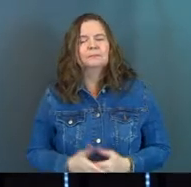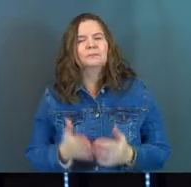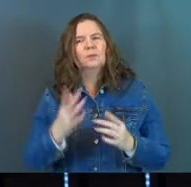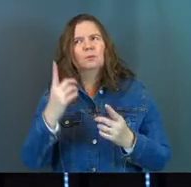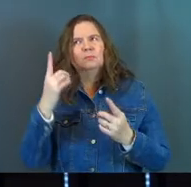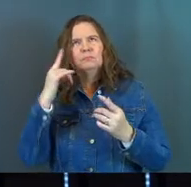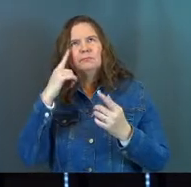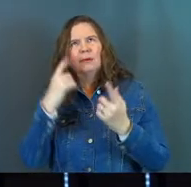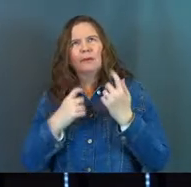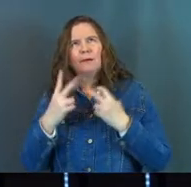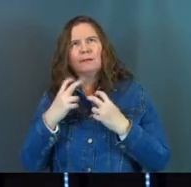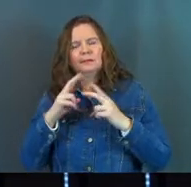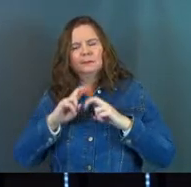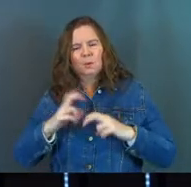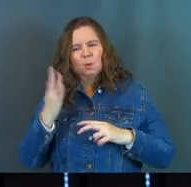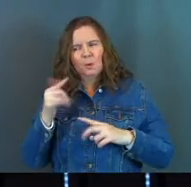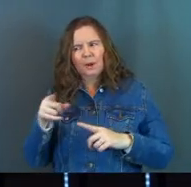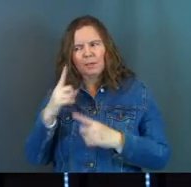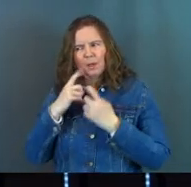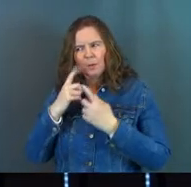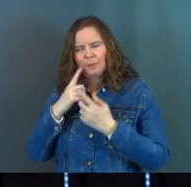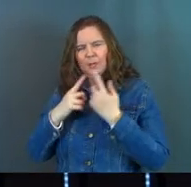Ask yourself, why are they weeping?